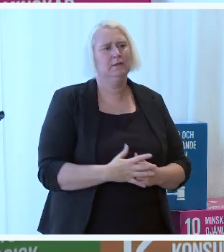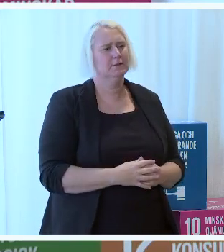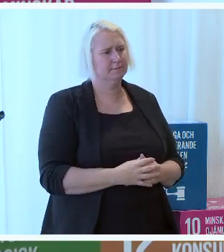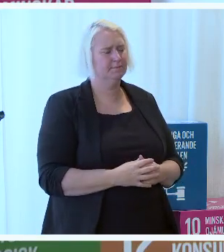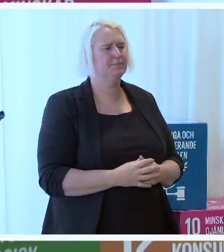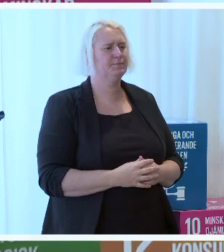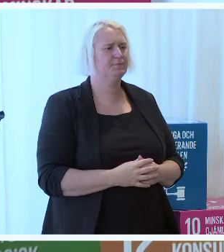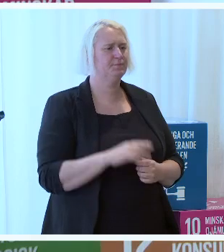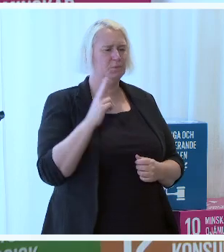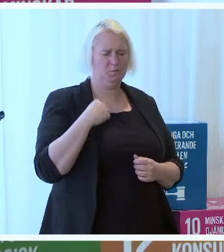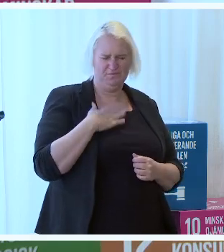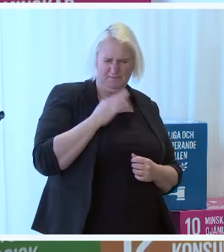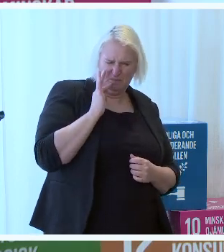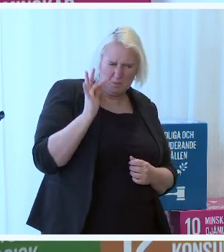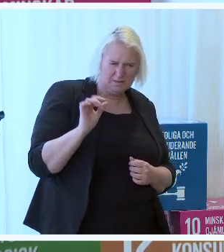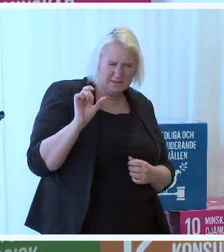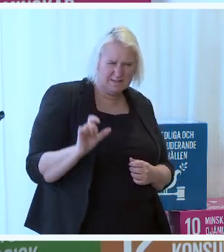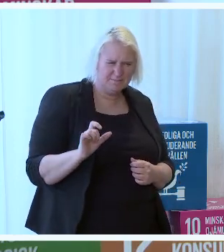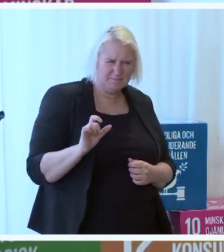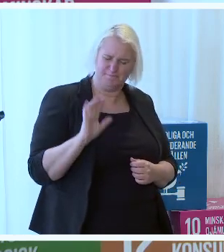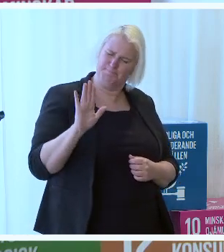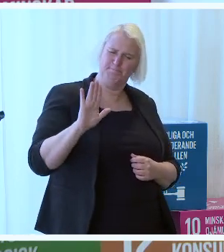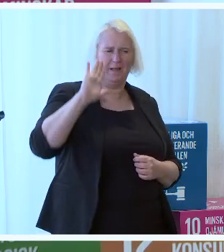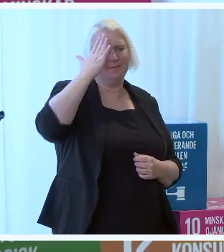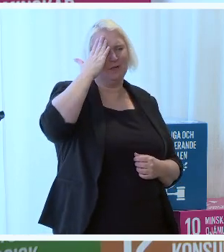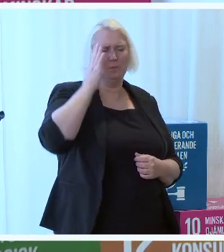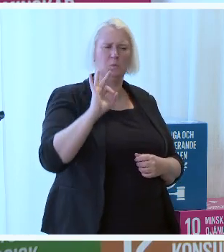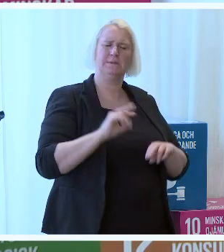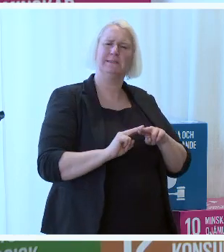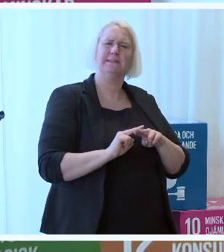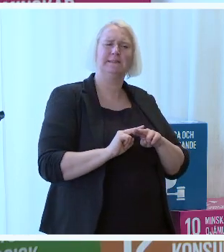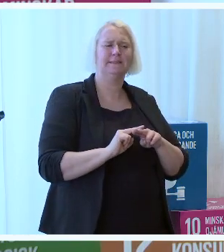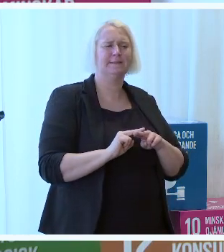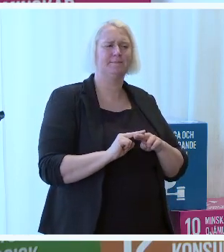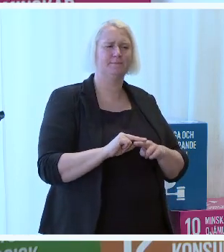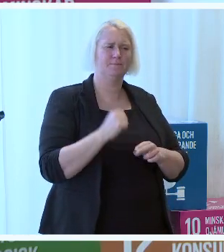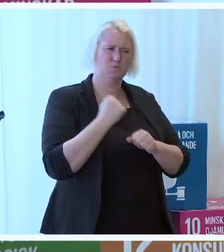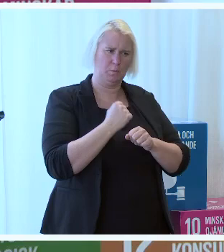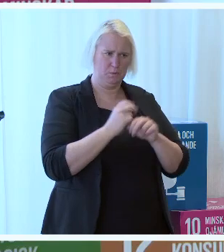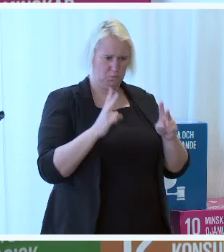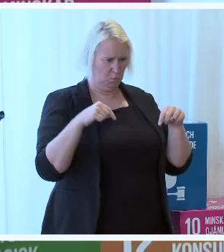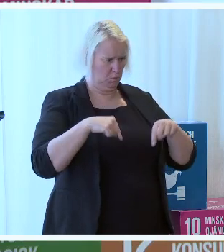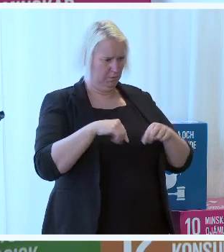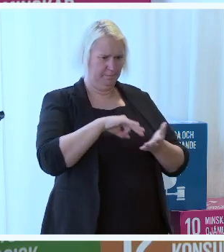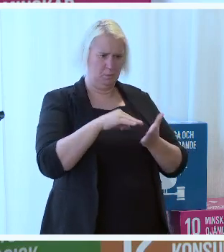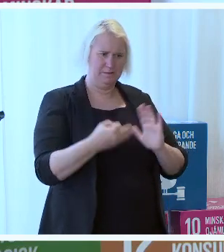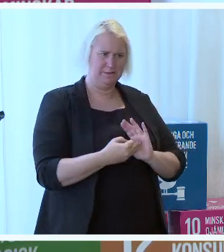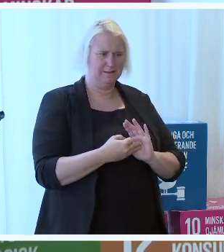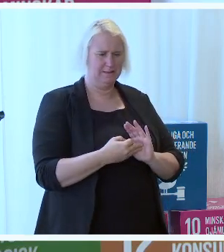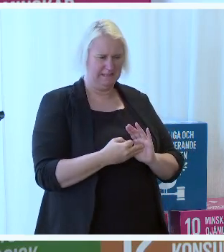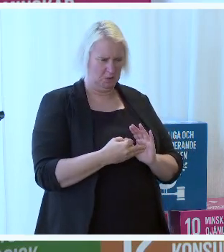you, from a personal perspective, how does it feel to work with these issues and matters and challenges as